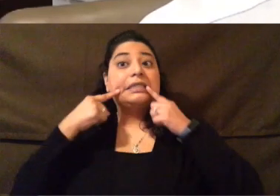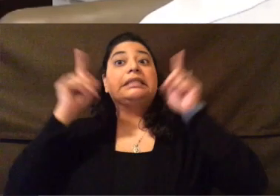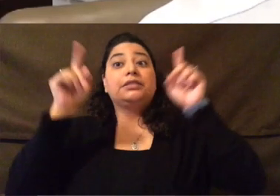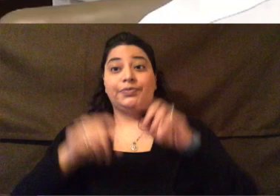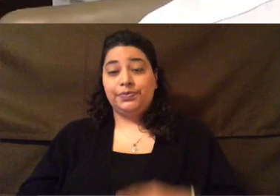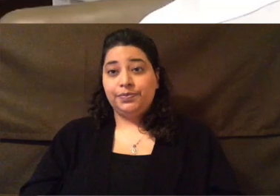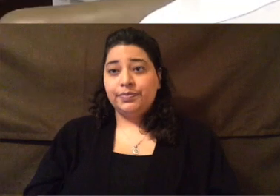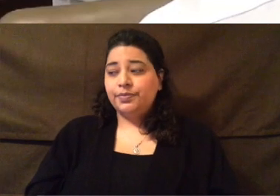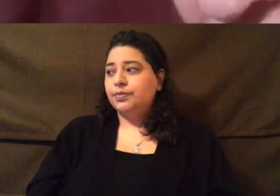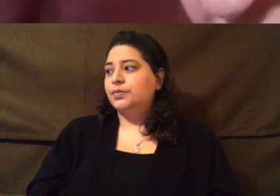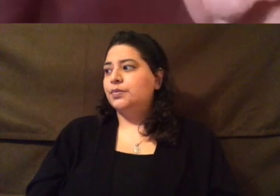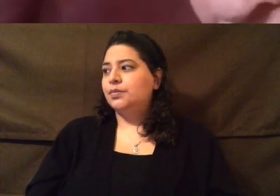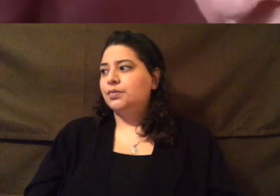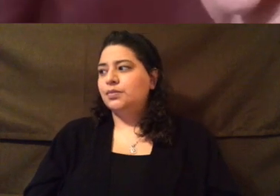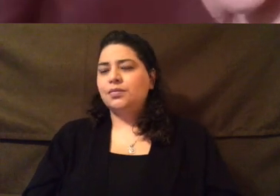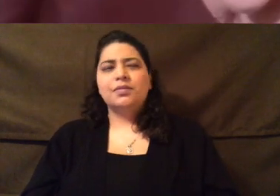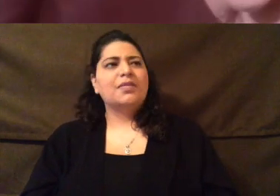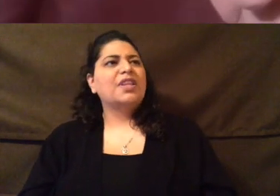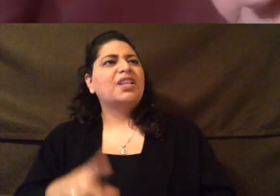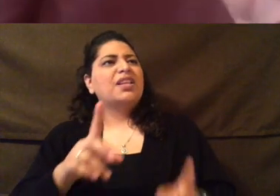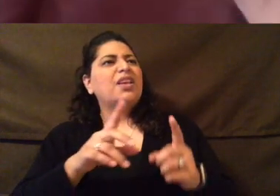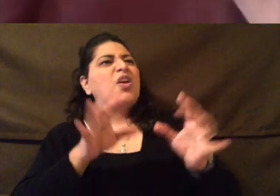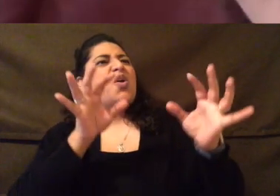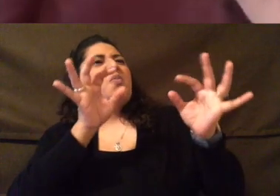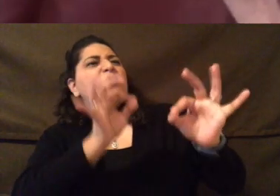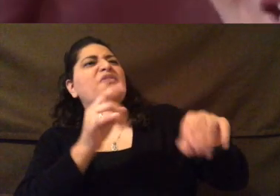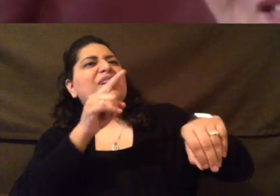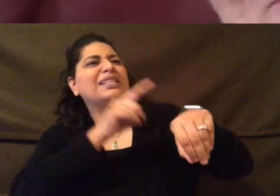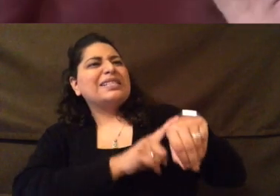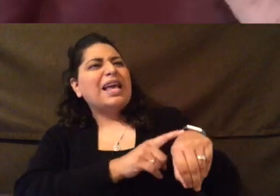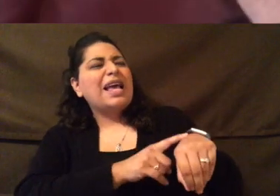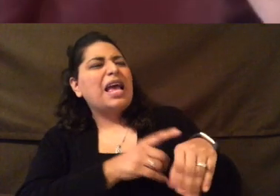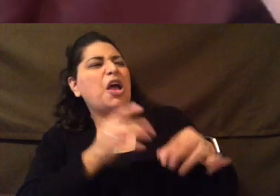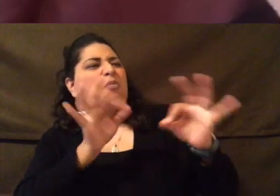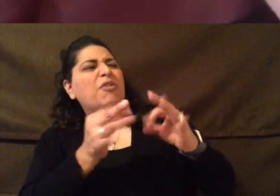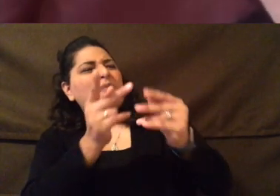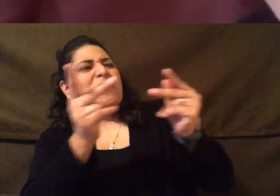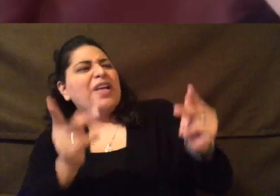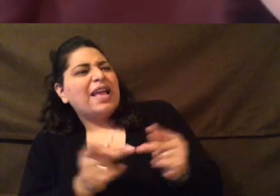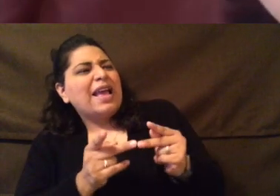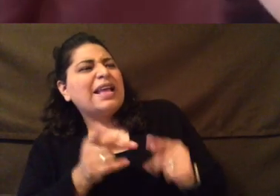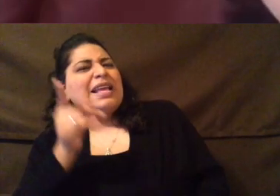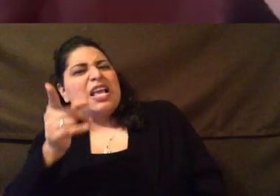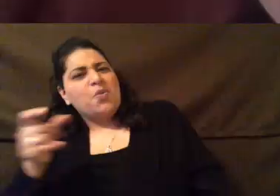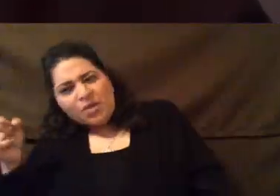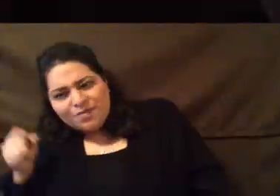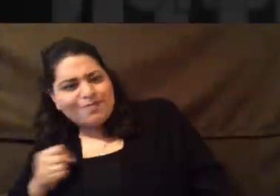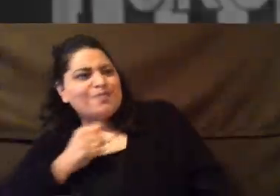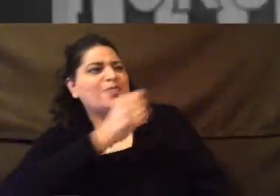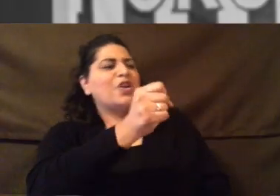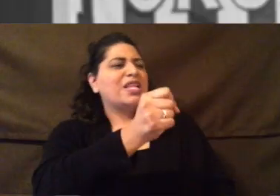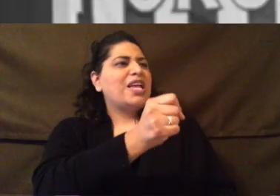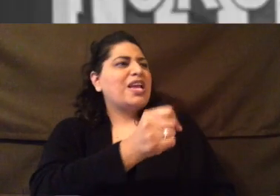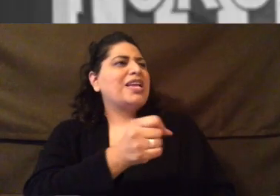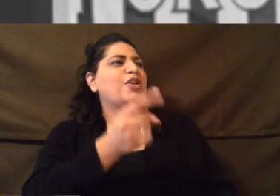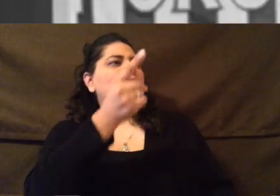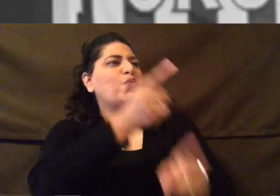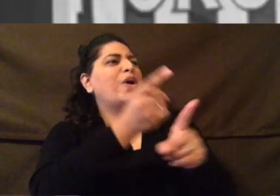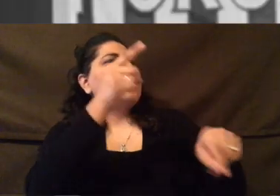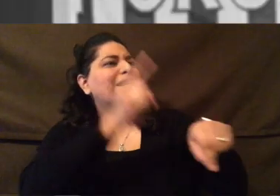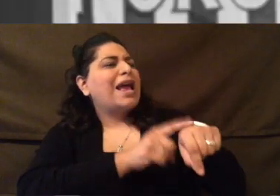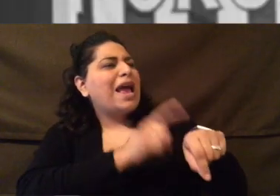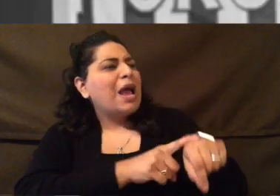it. It just fitted perfectly at that particular time. He was put